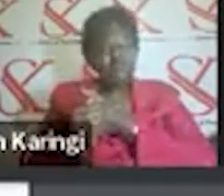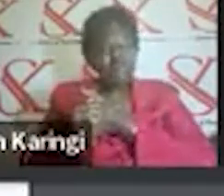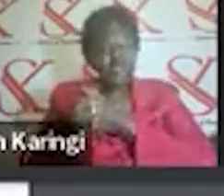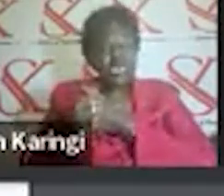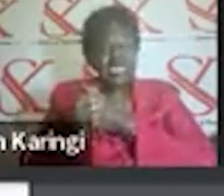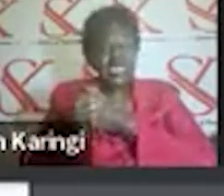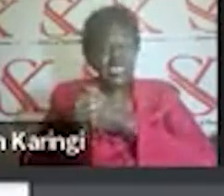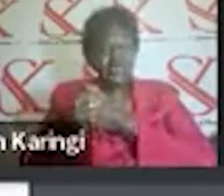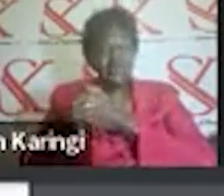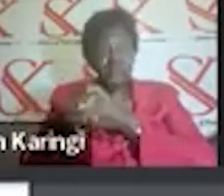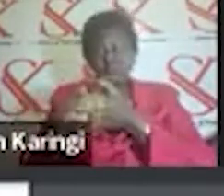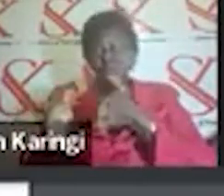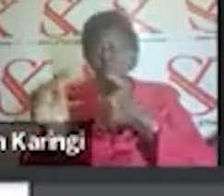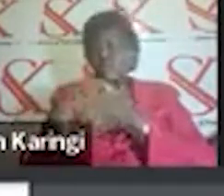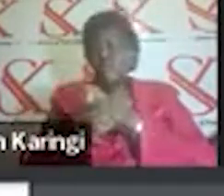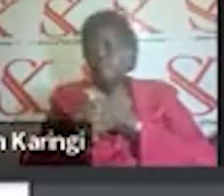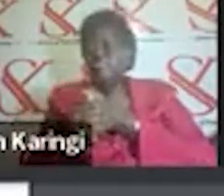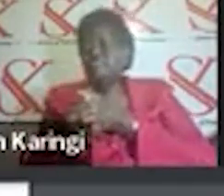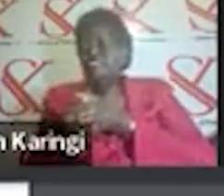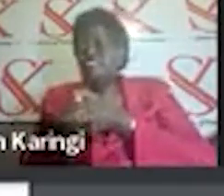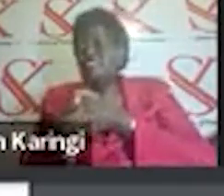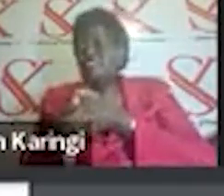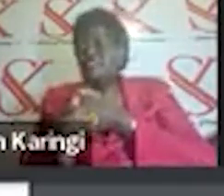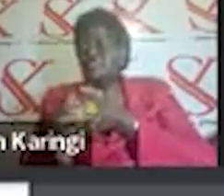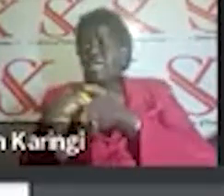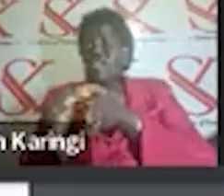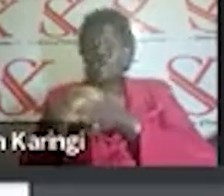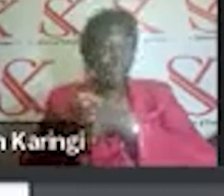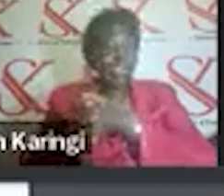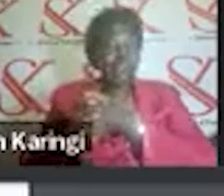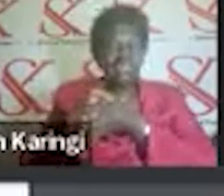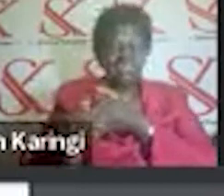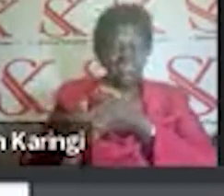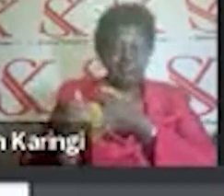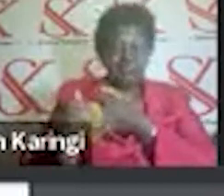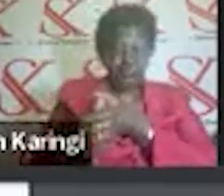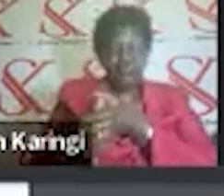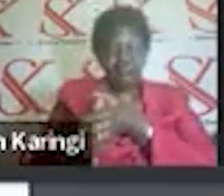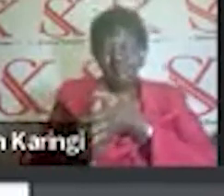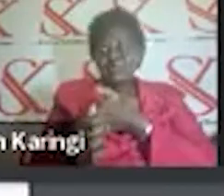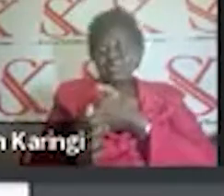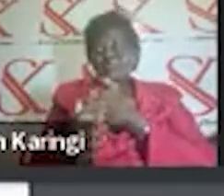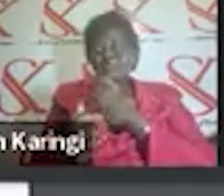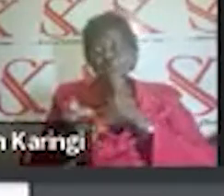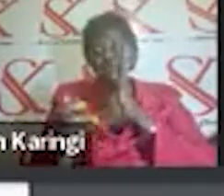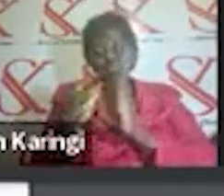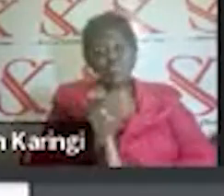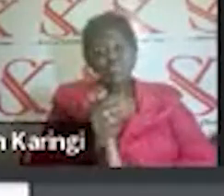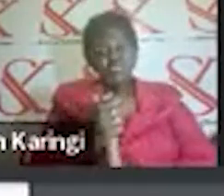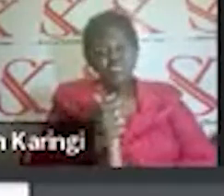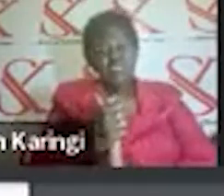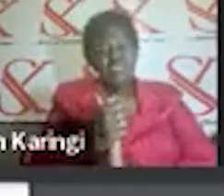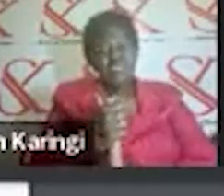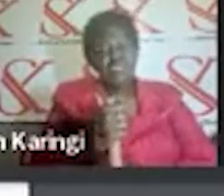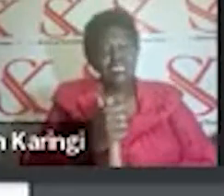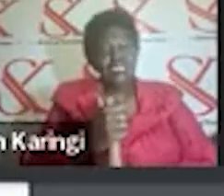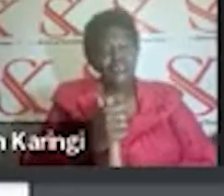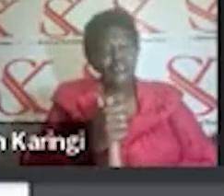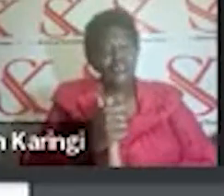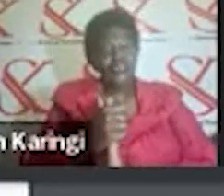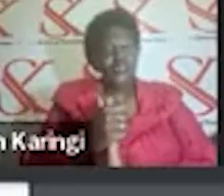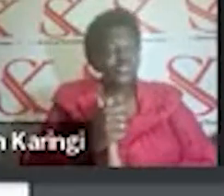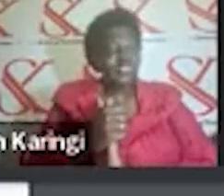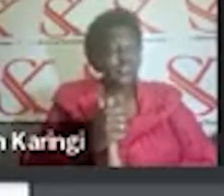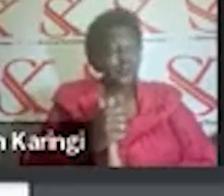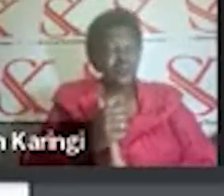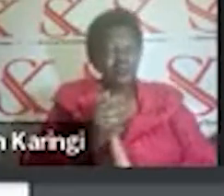you to everybody who has listened to me. So I believe that I hope I have delivered value. And so, asanteni sana. So